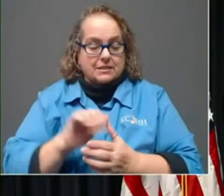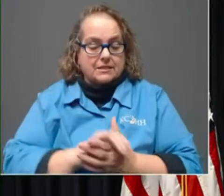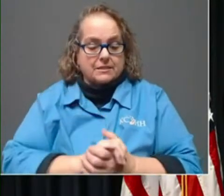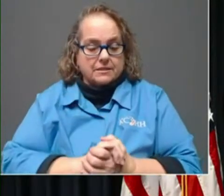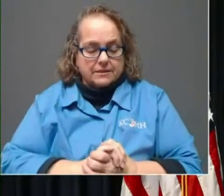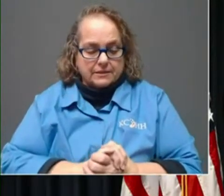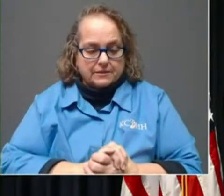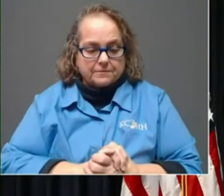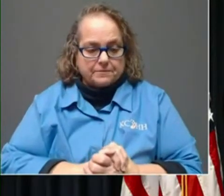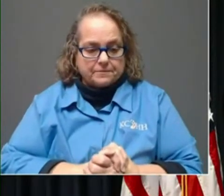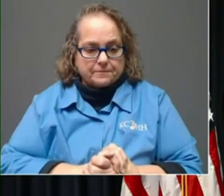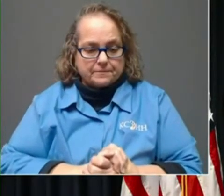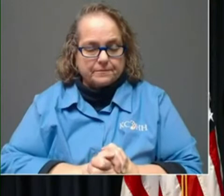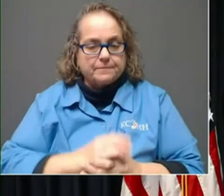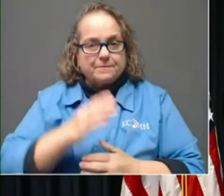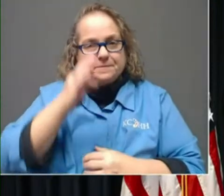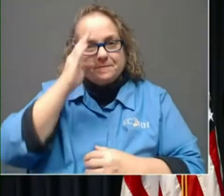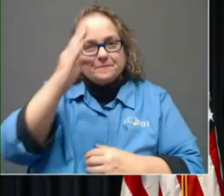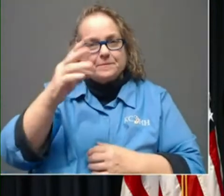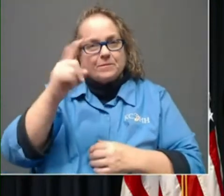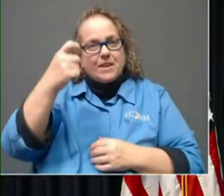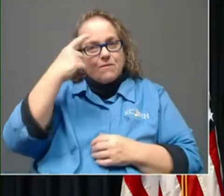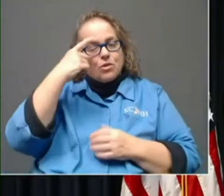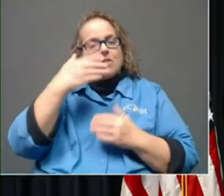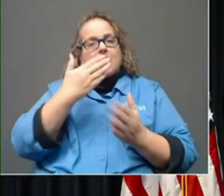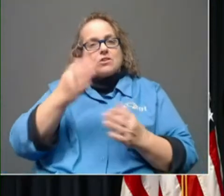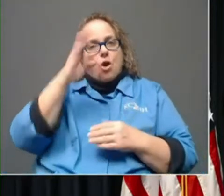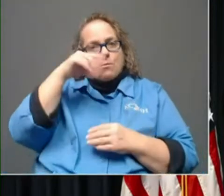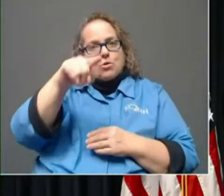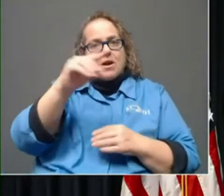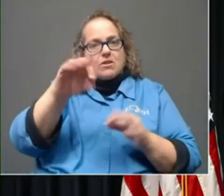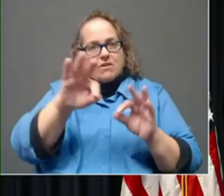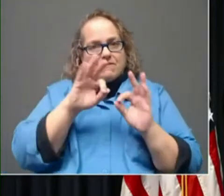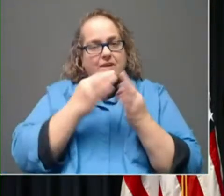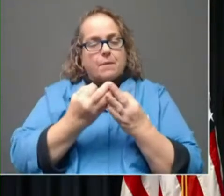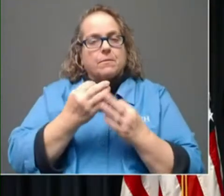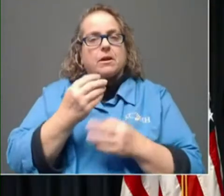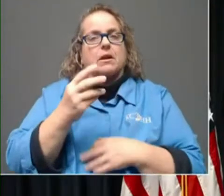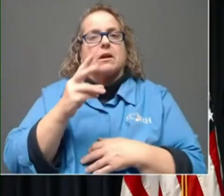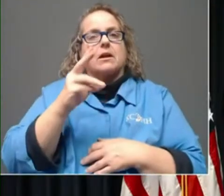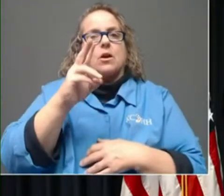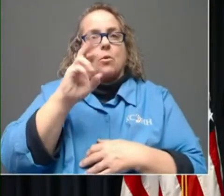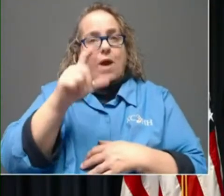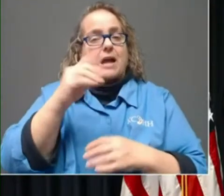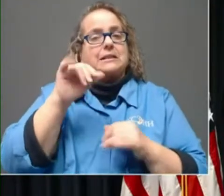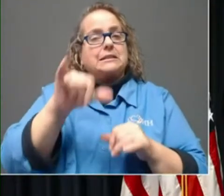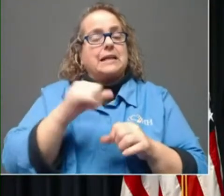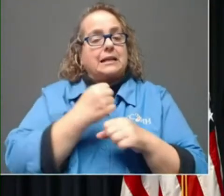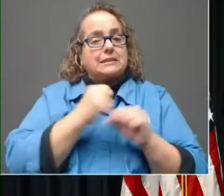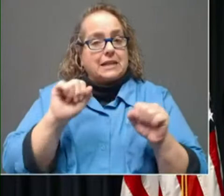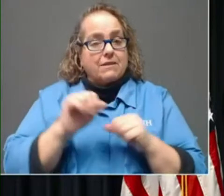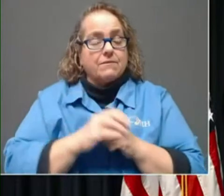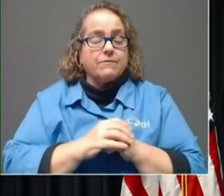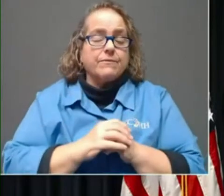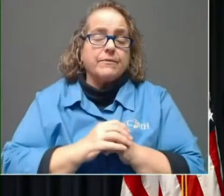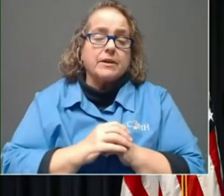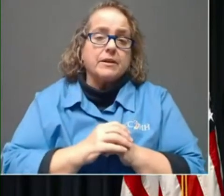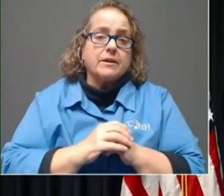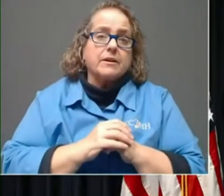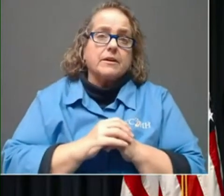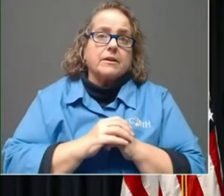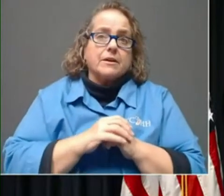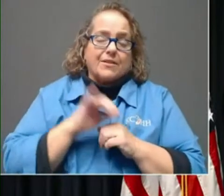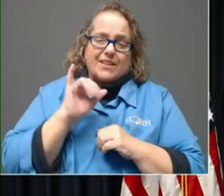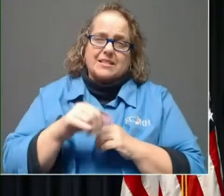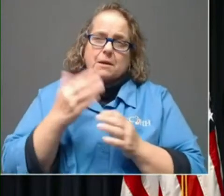Hey, Governor, thanks. Hope you and your family are well and stay safe. This might be something more for